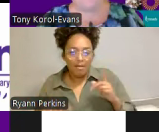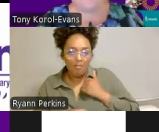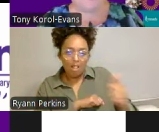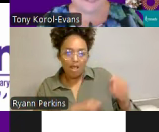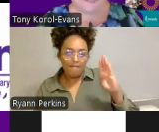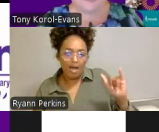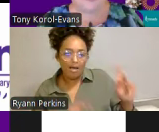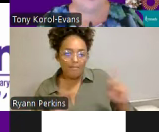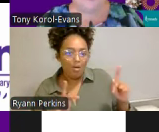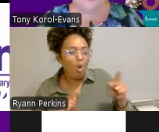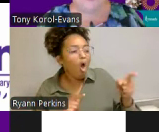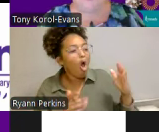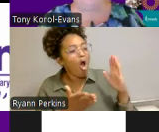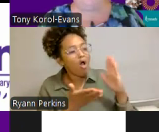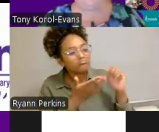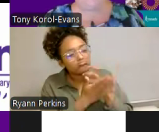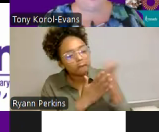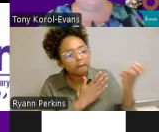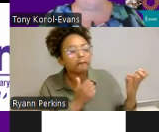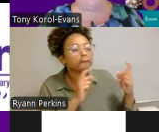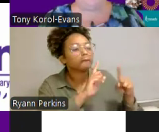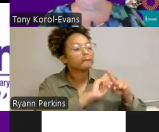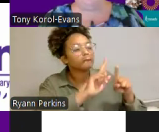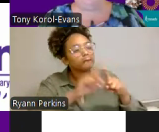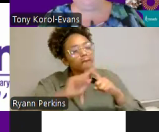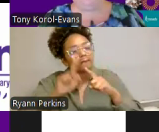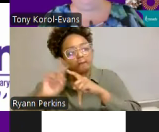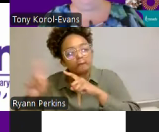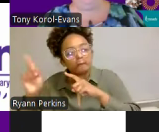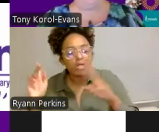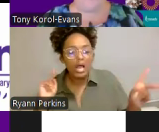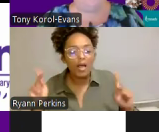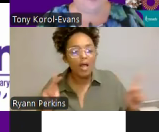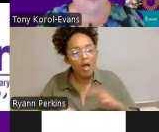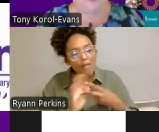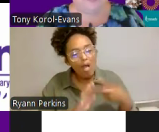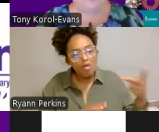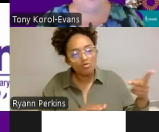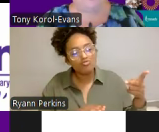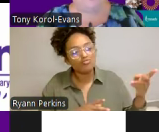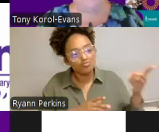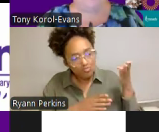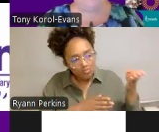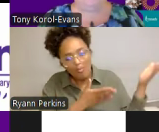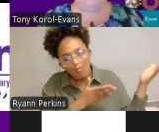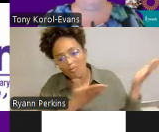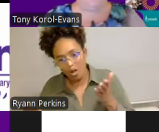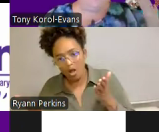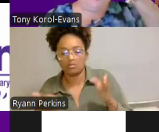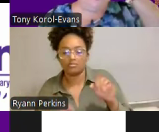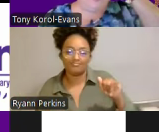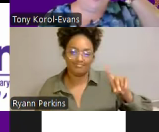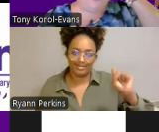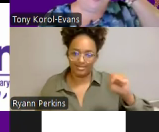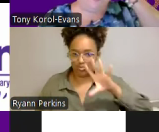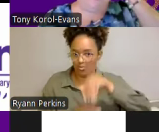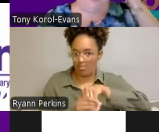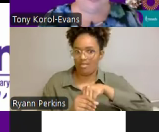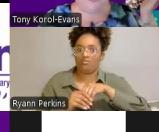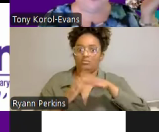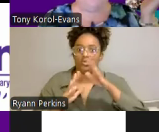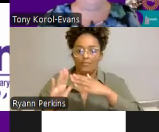very devastating, and they're often left out of conversations, even within their